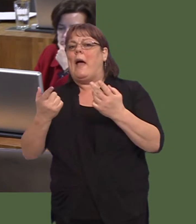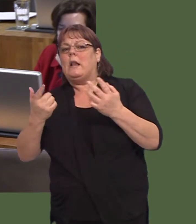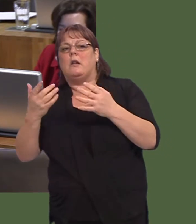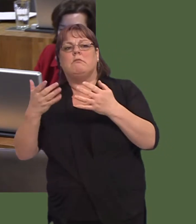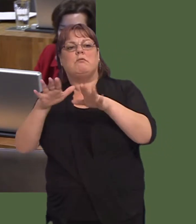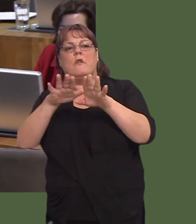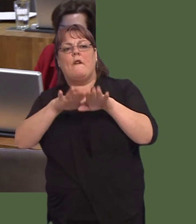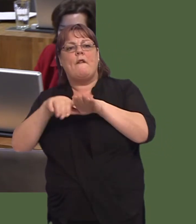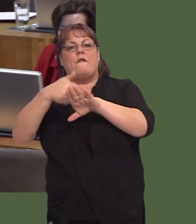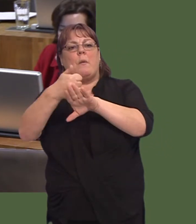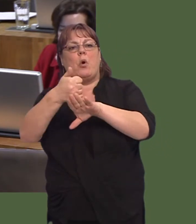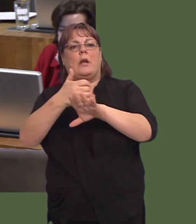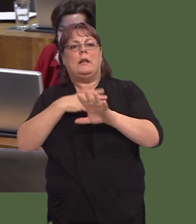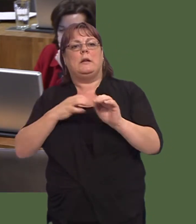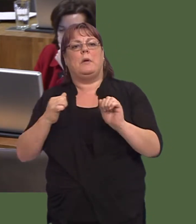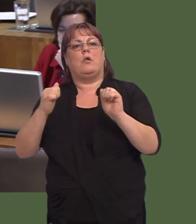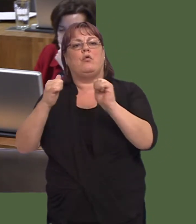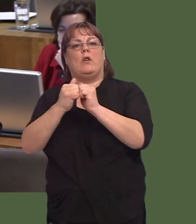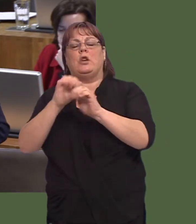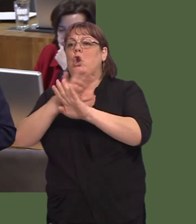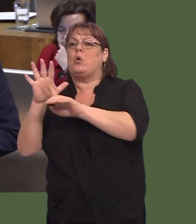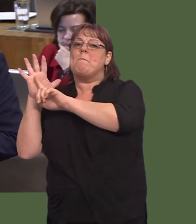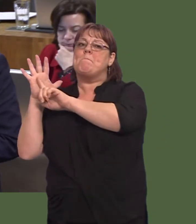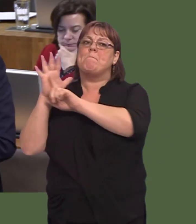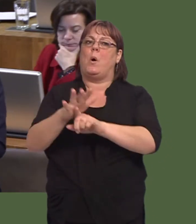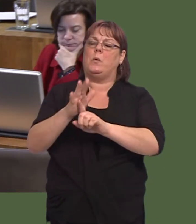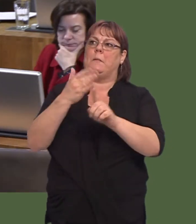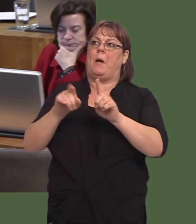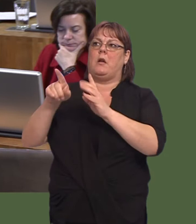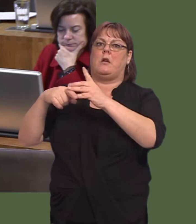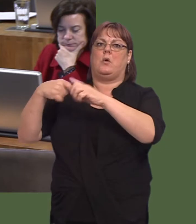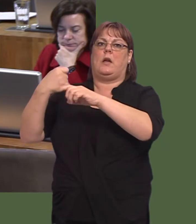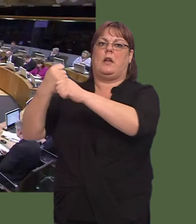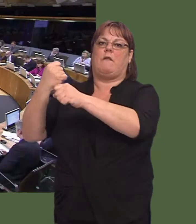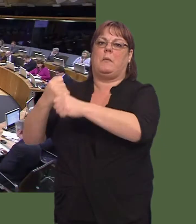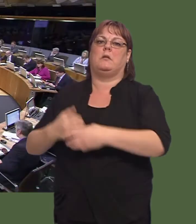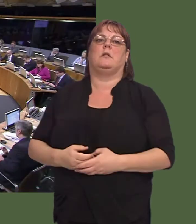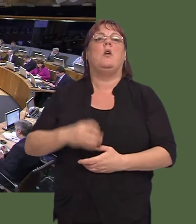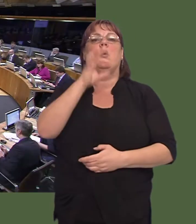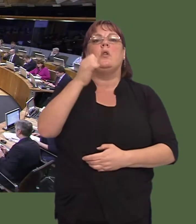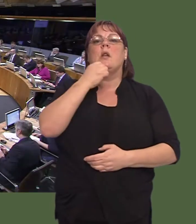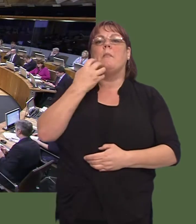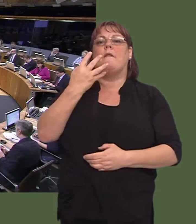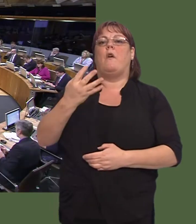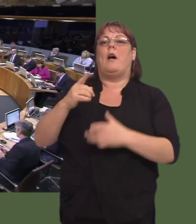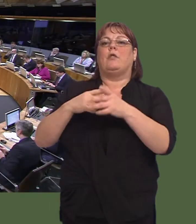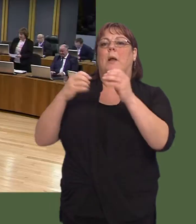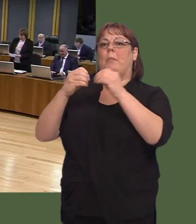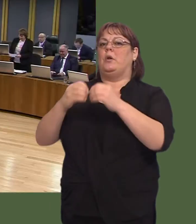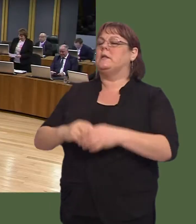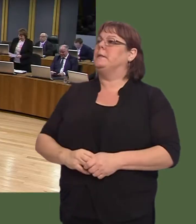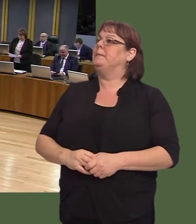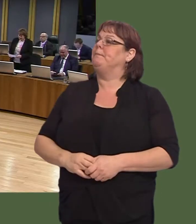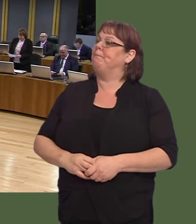must be agreed and not imposed by the UK Government. Cwestiwn 4. Question 4, Angela Burns. Presiding Officer.